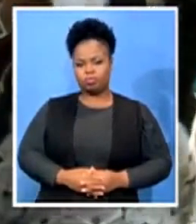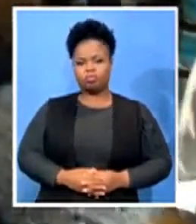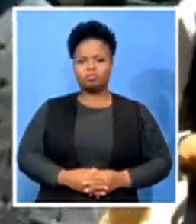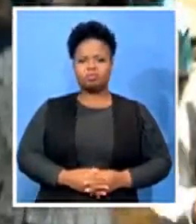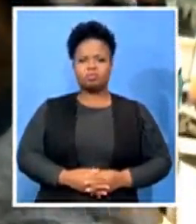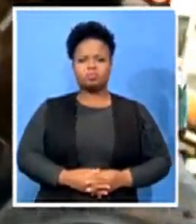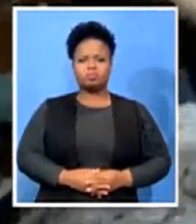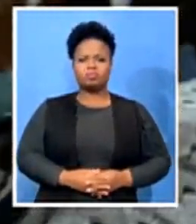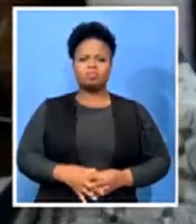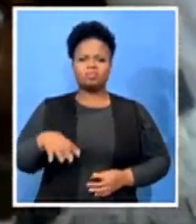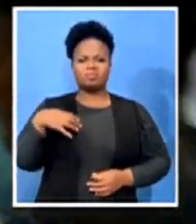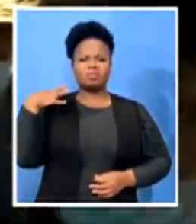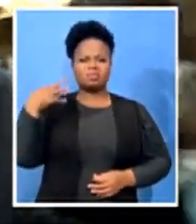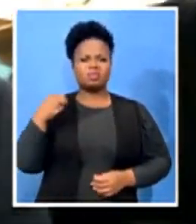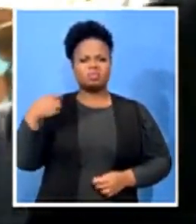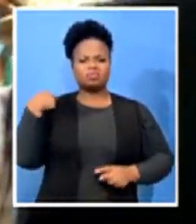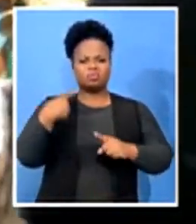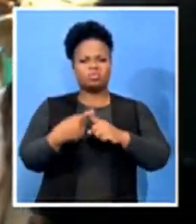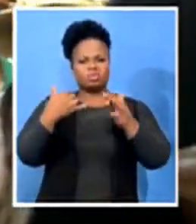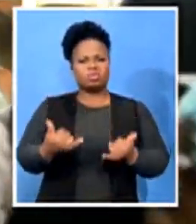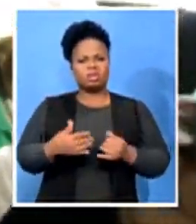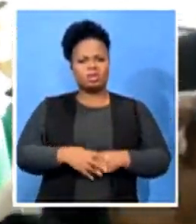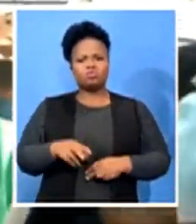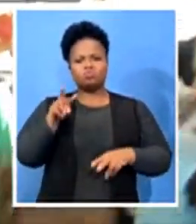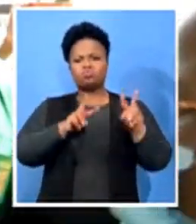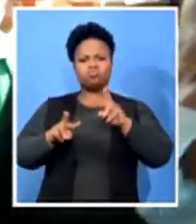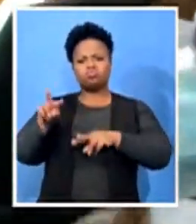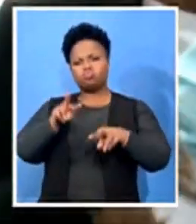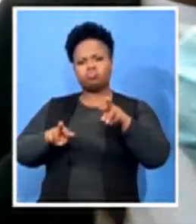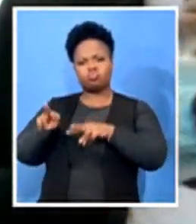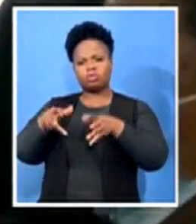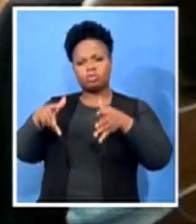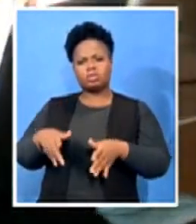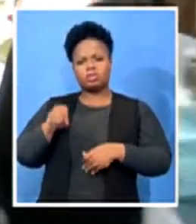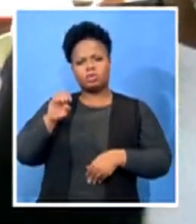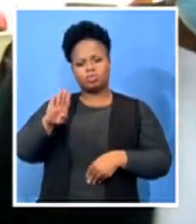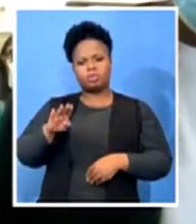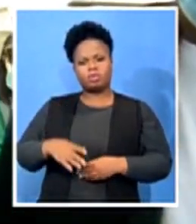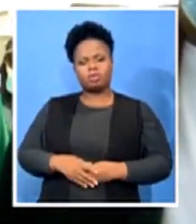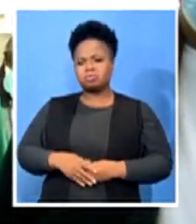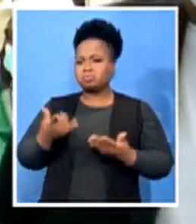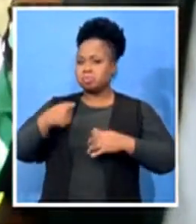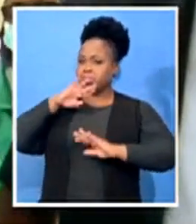Police Minister, up to so far you have been walking around in Bloemfontein. Are you satisfied with the compliance?